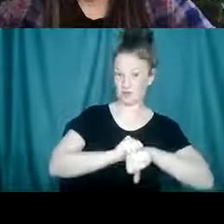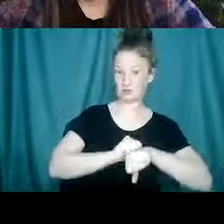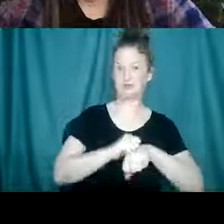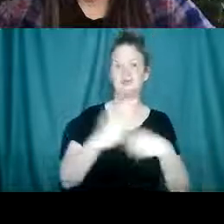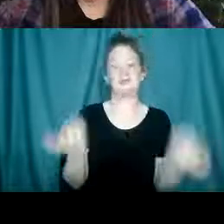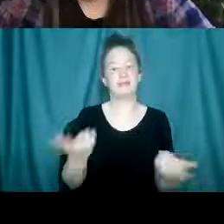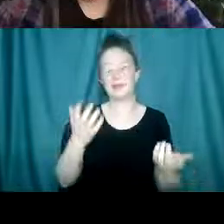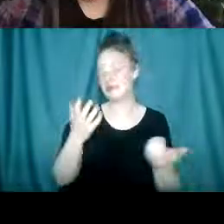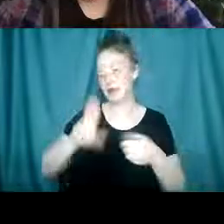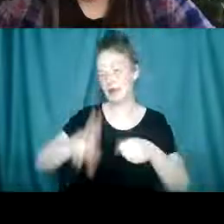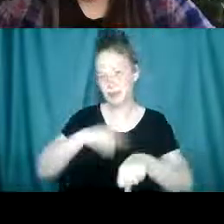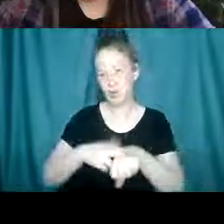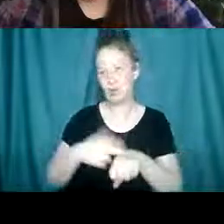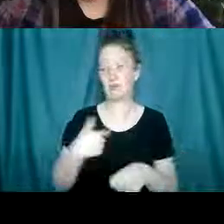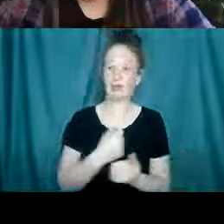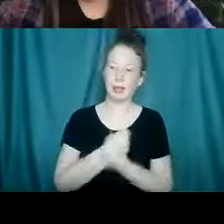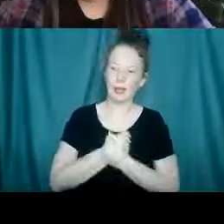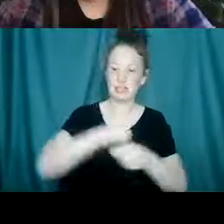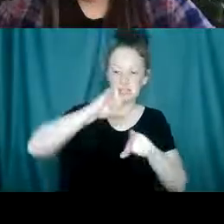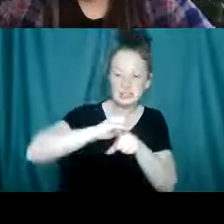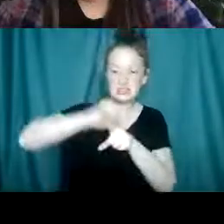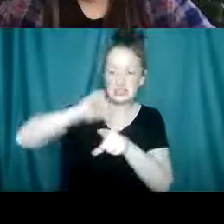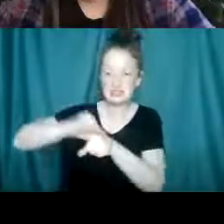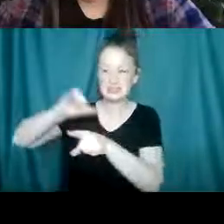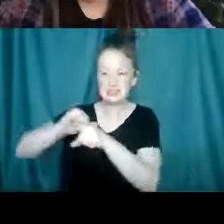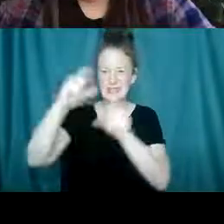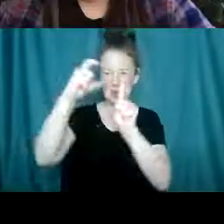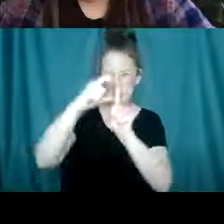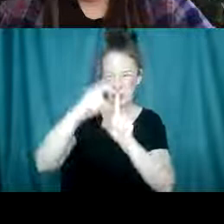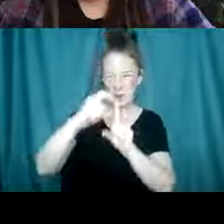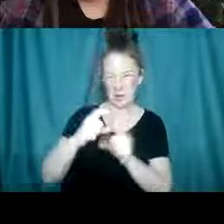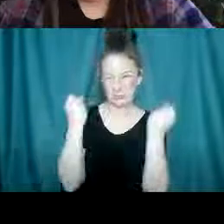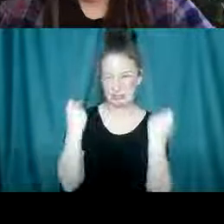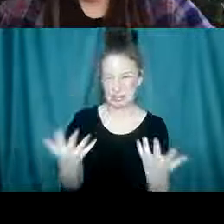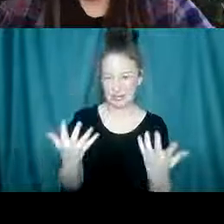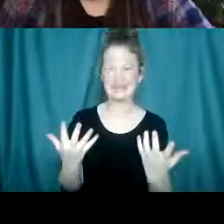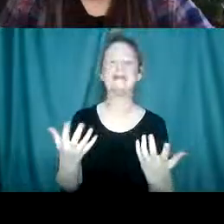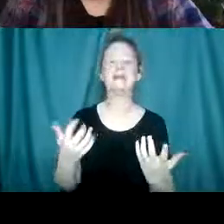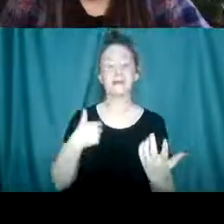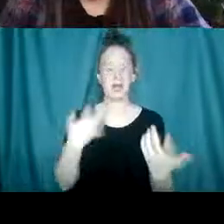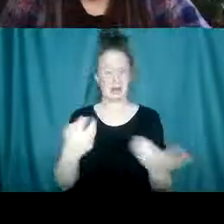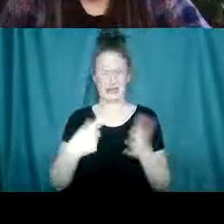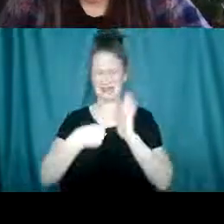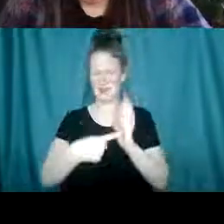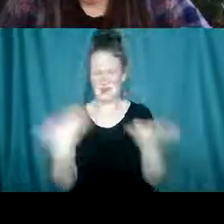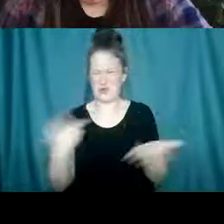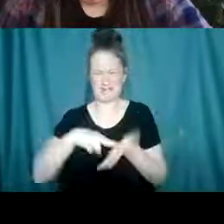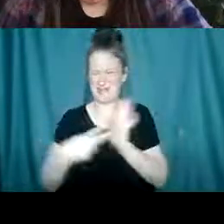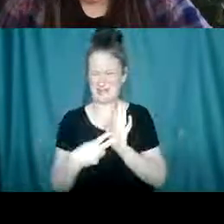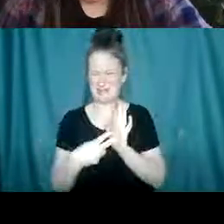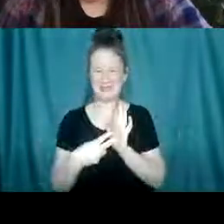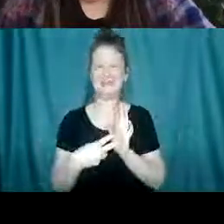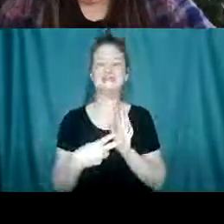love jargon, we love these terms. So I like to show you what this means. What I study is